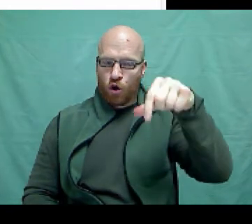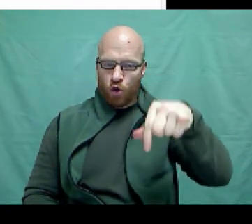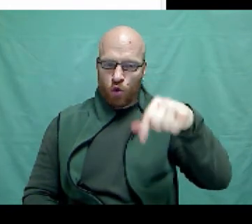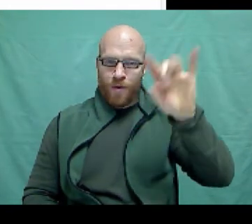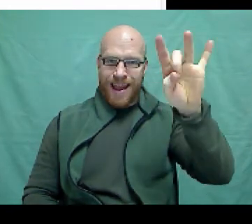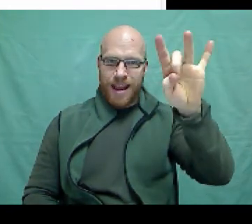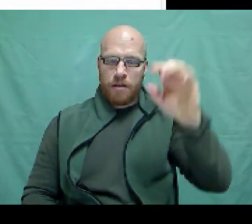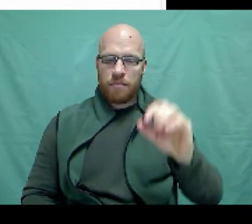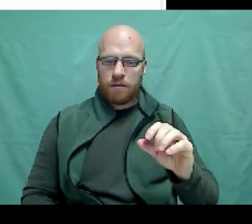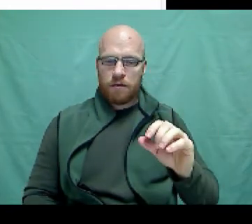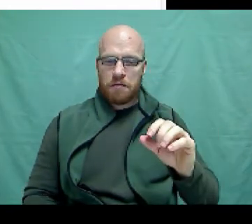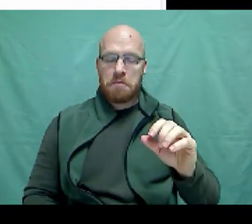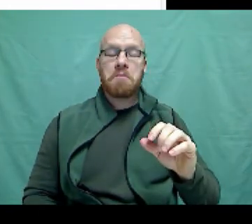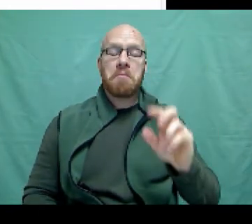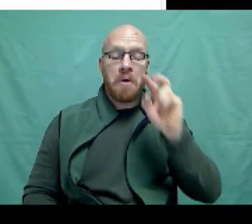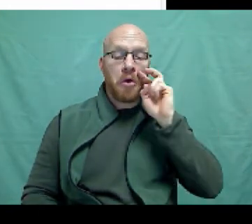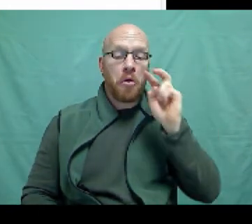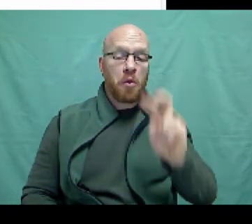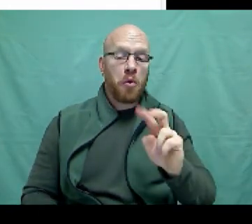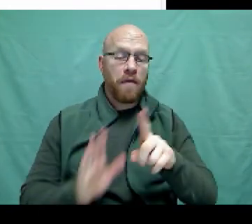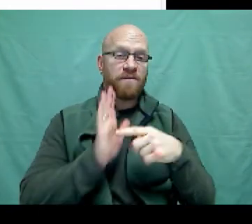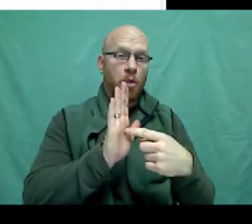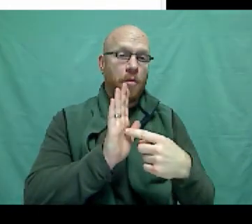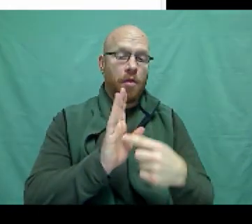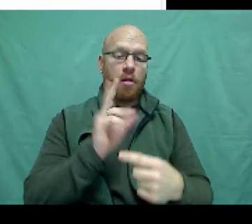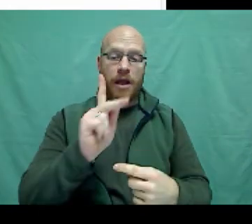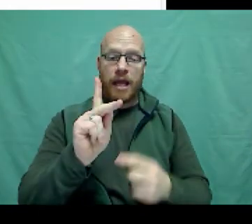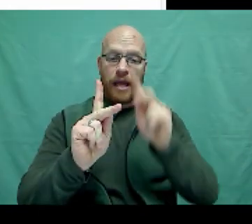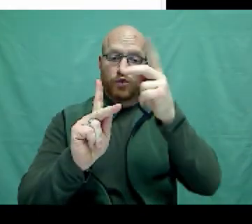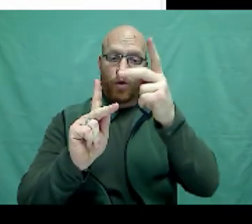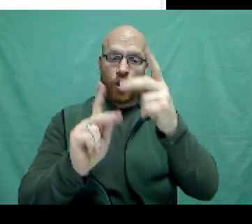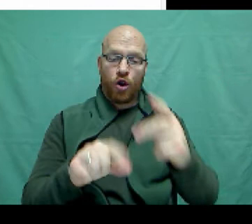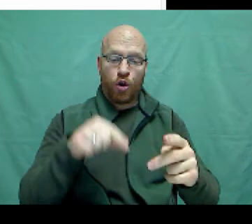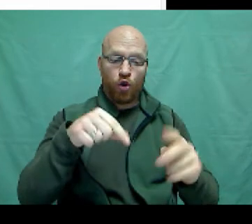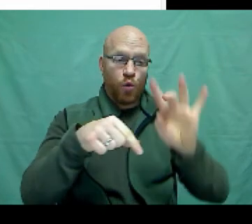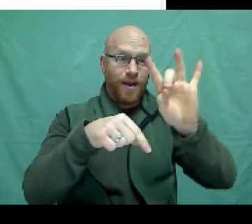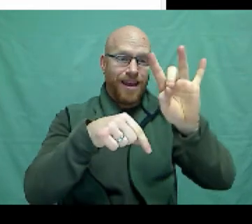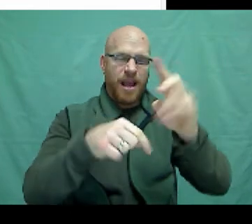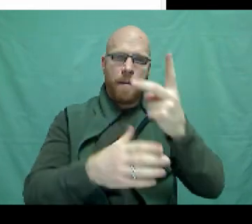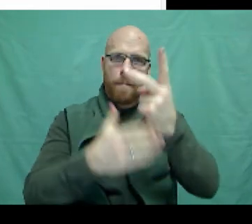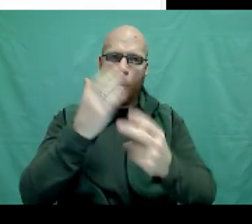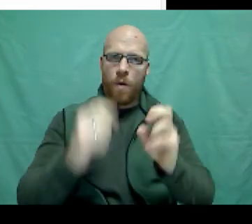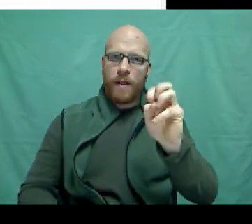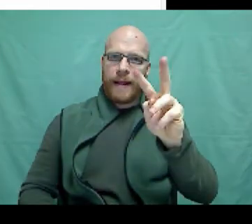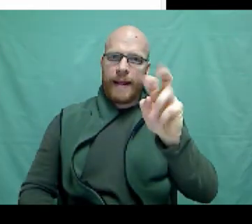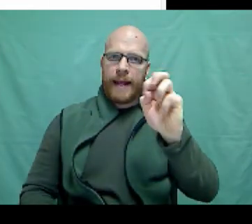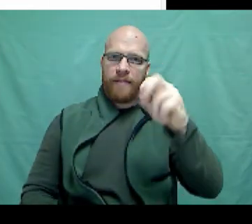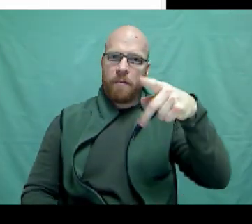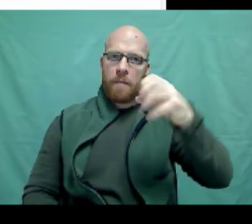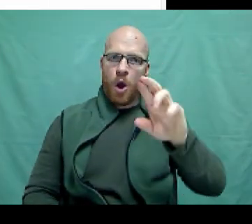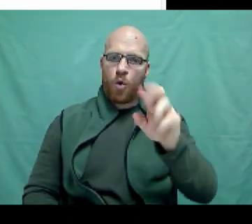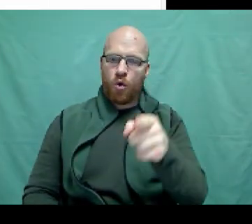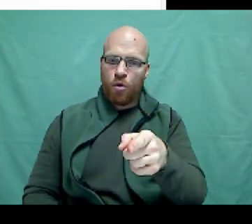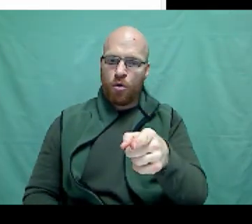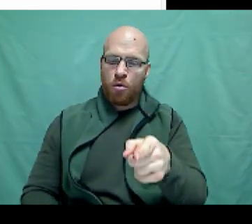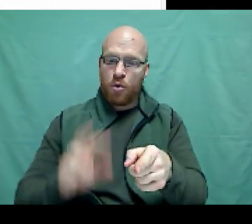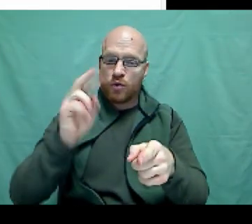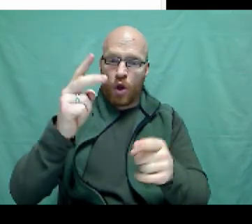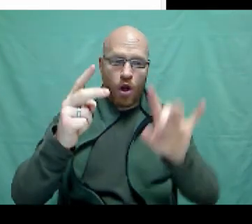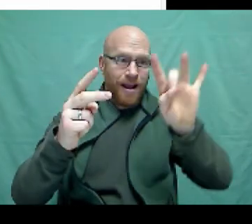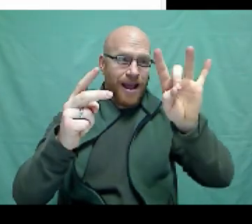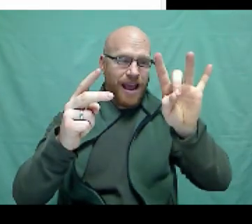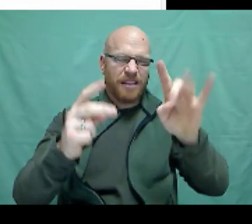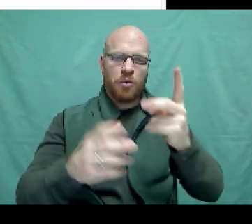200k squared, q to the 8th power. k squared and q to the 8th power are both even powers,